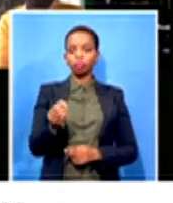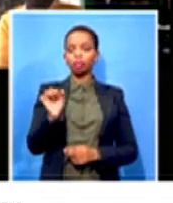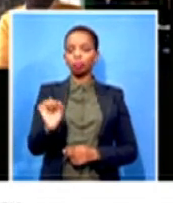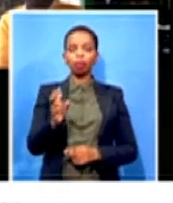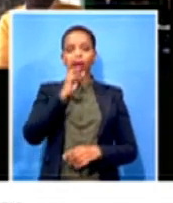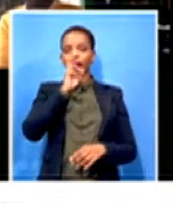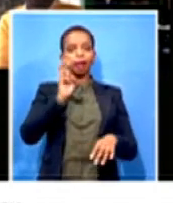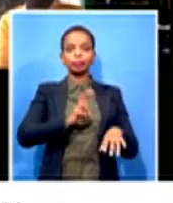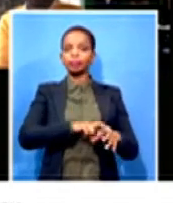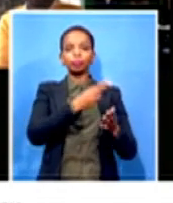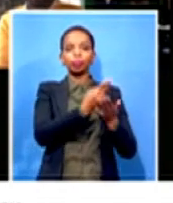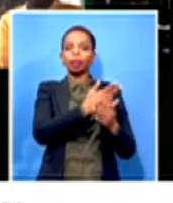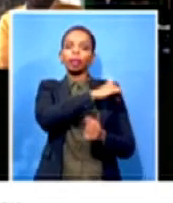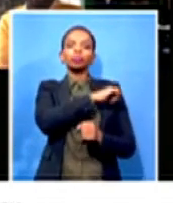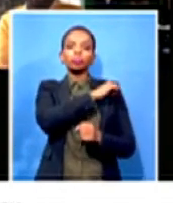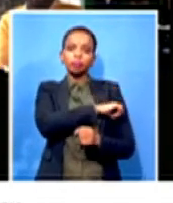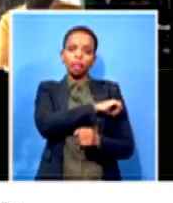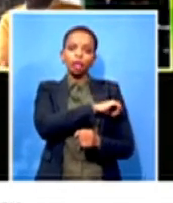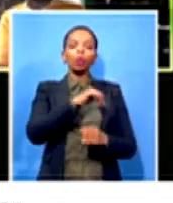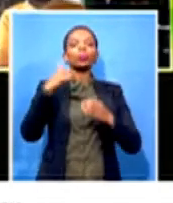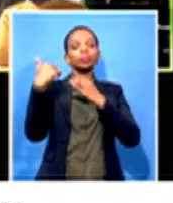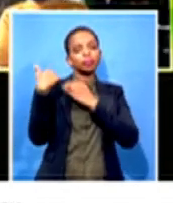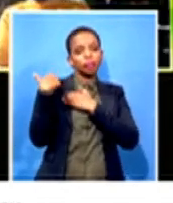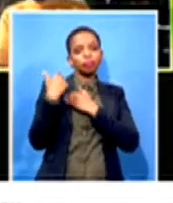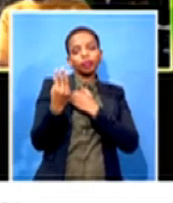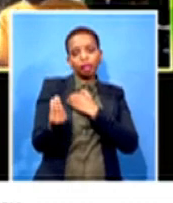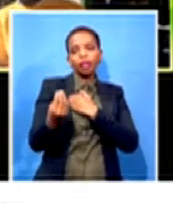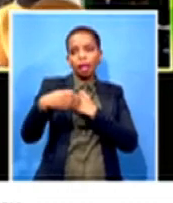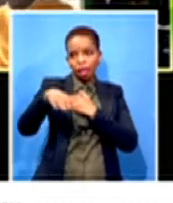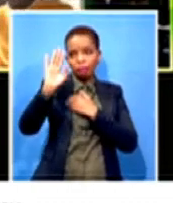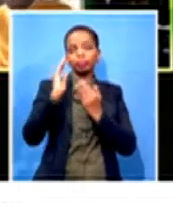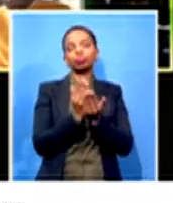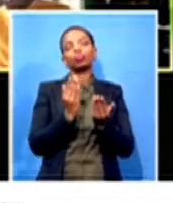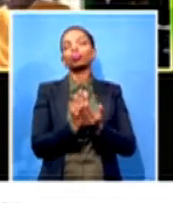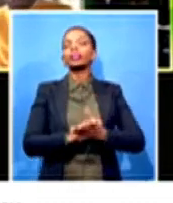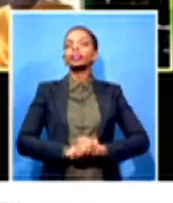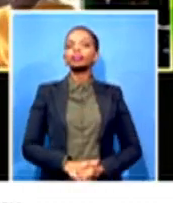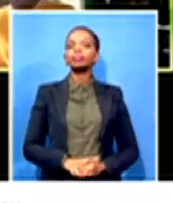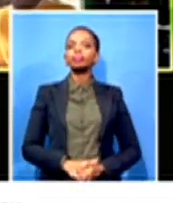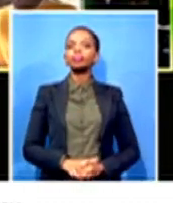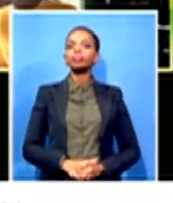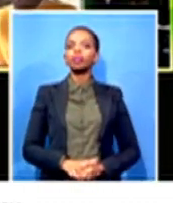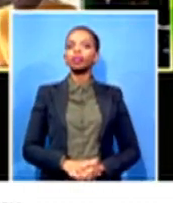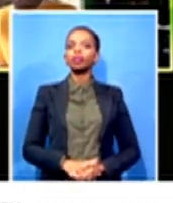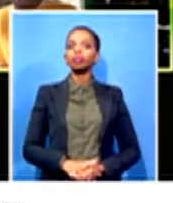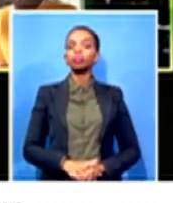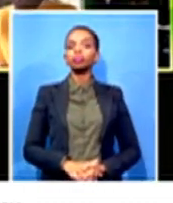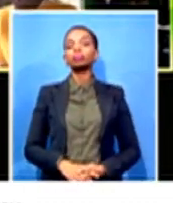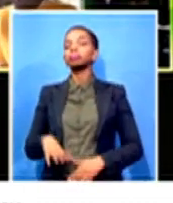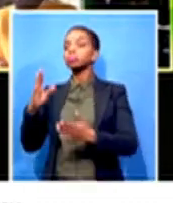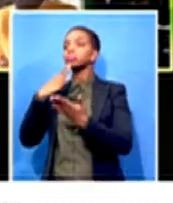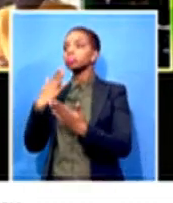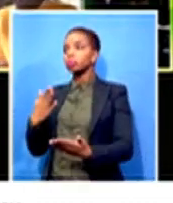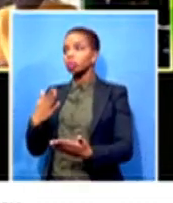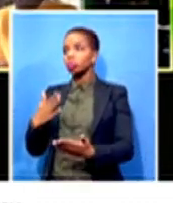child with asthma to go back to school. Okay, great. Thank you. The second question was on, you mentioned that the research is based